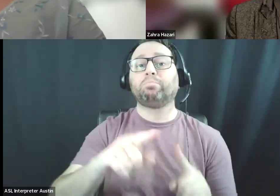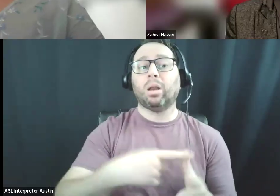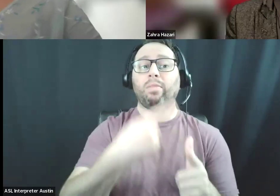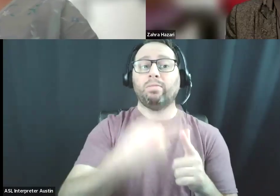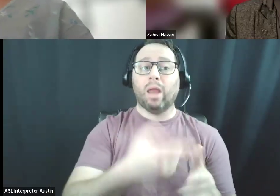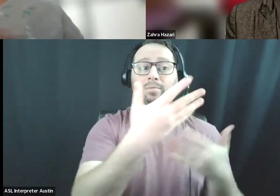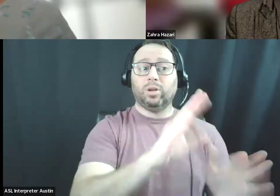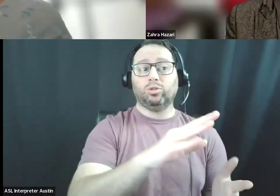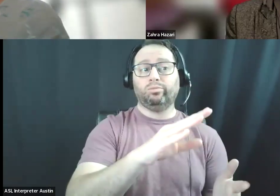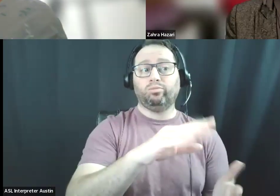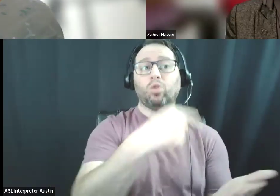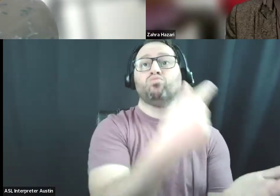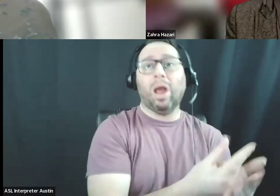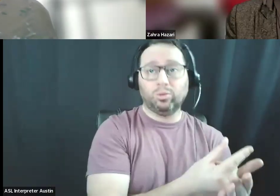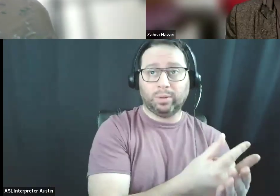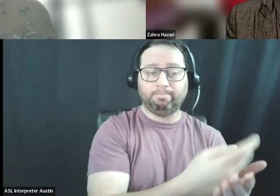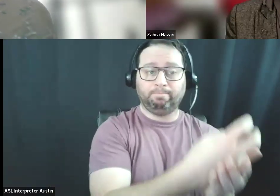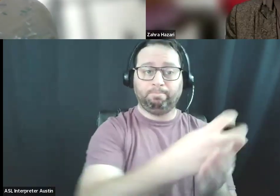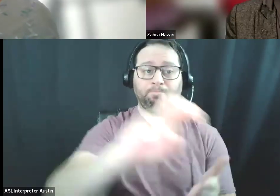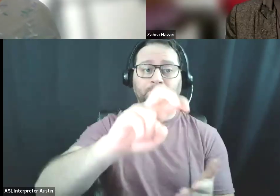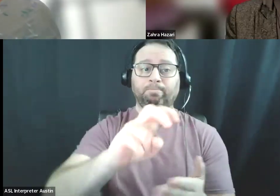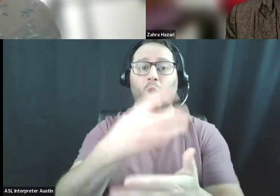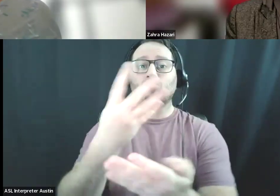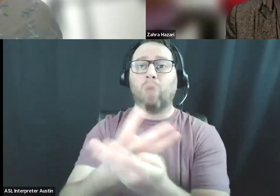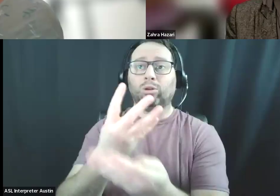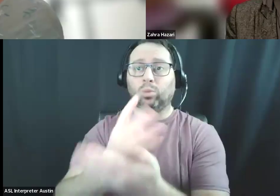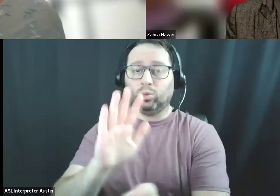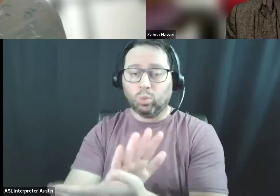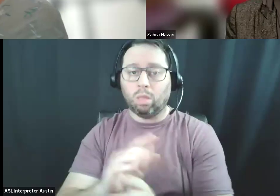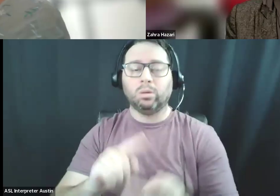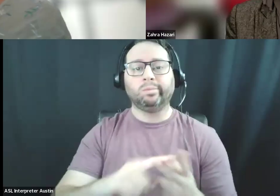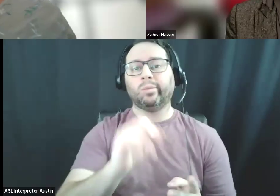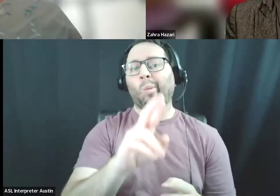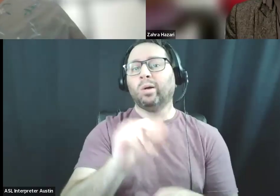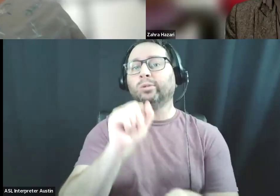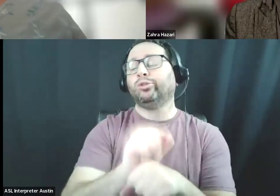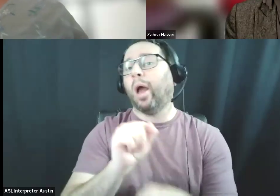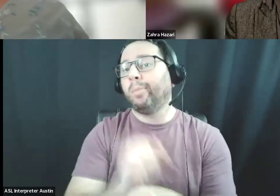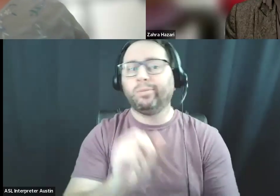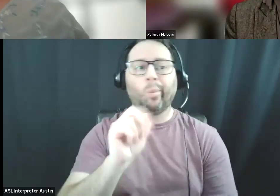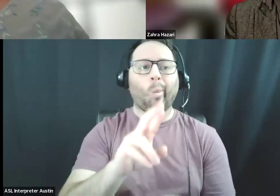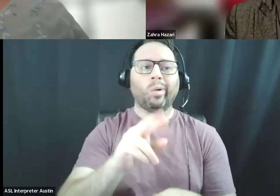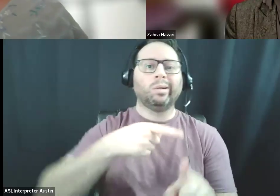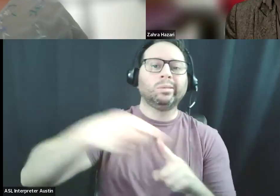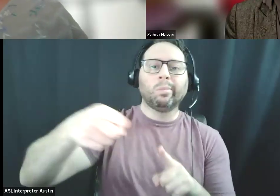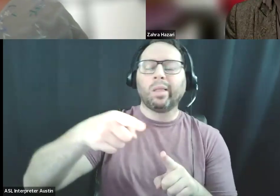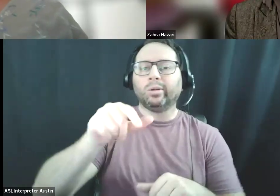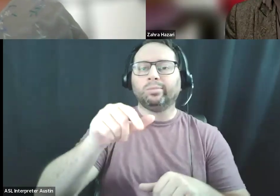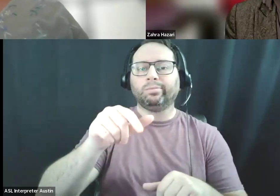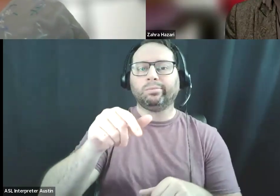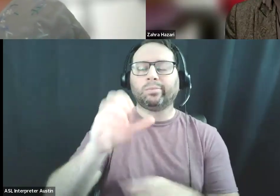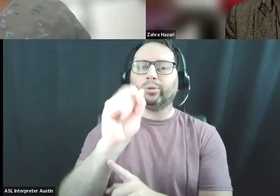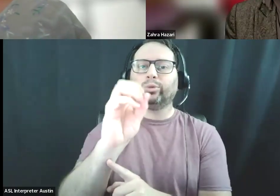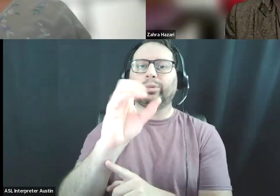to, say, a graduate school context or a job talk or a disciplinary society conference. They're in these